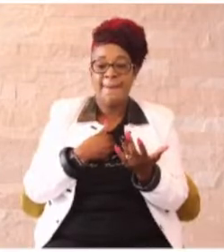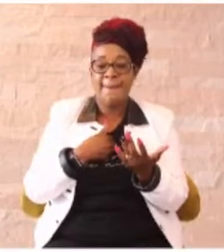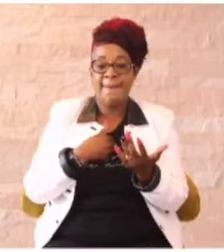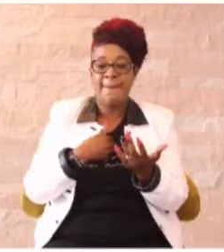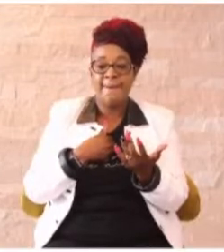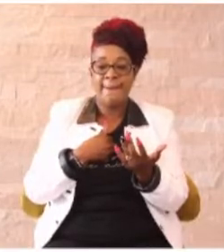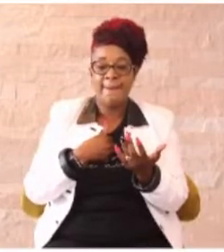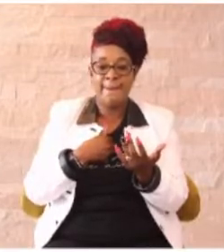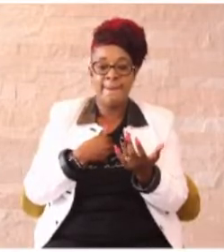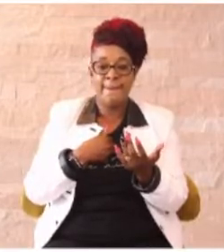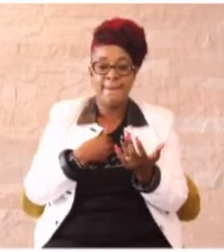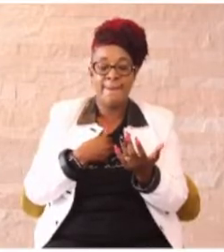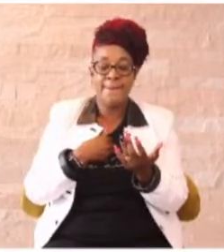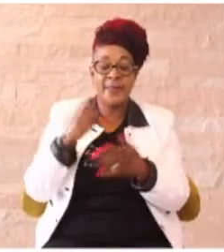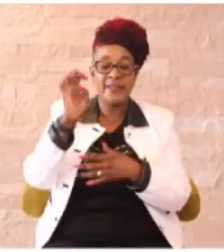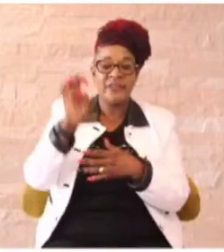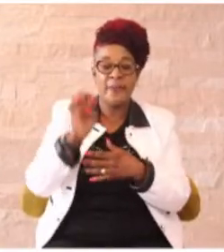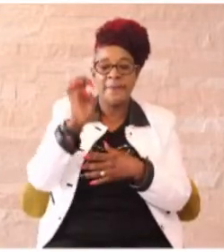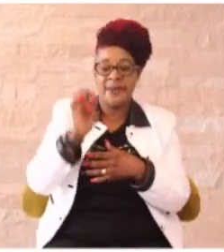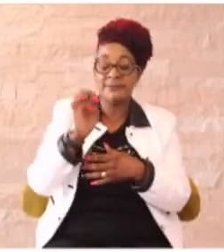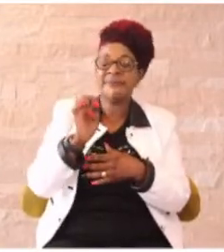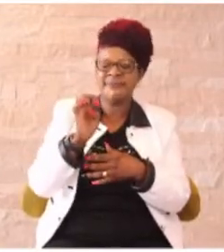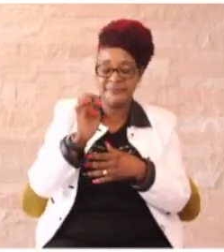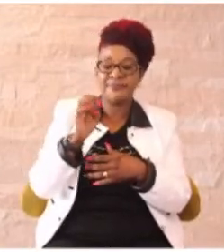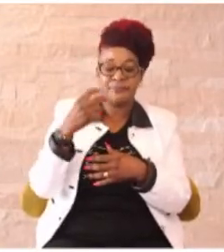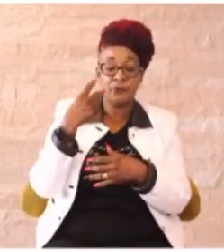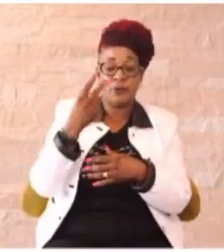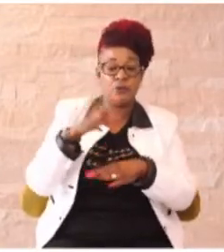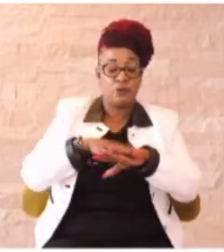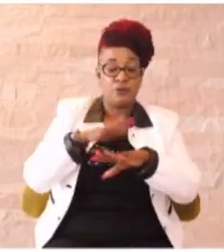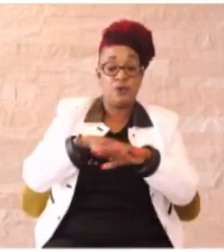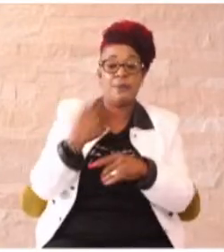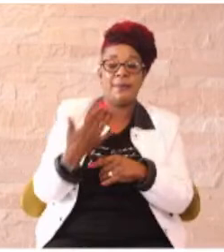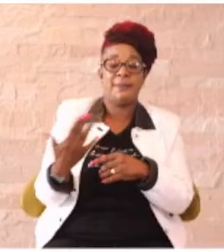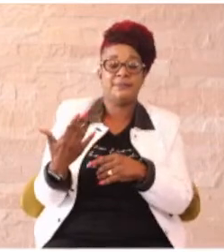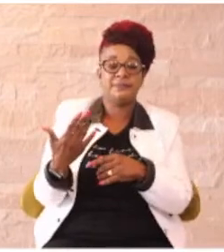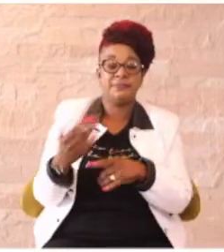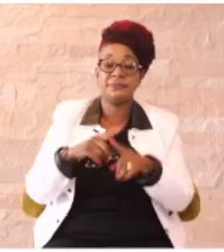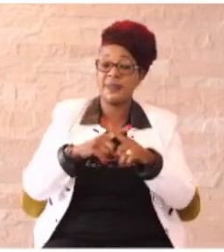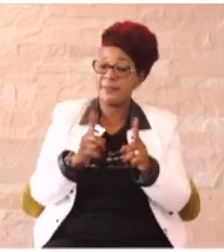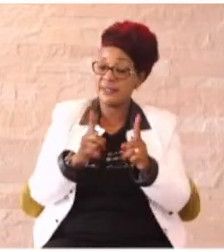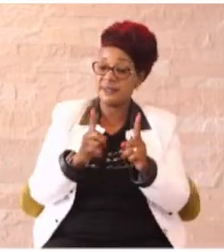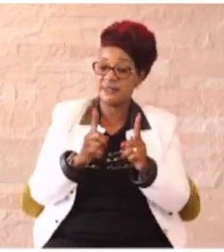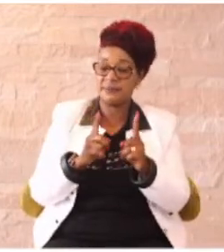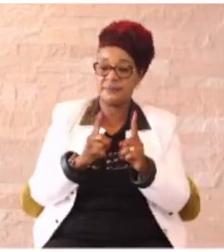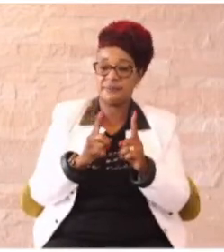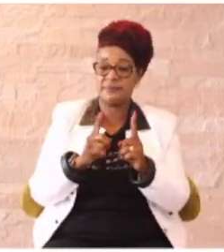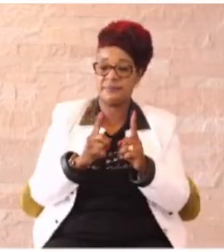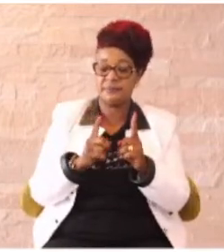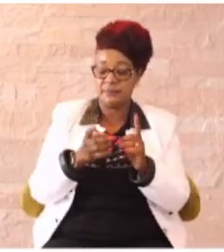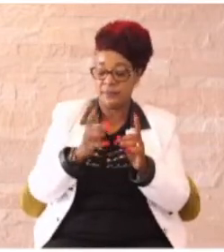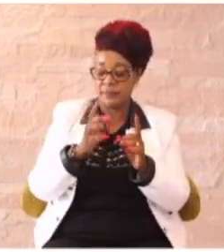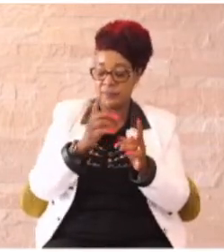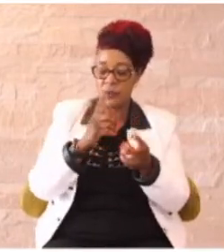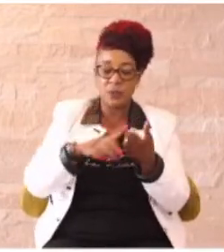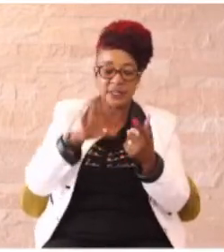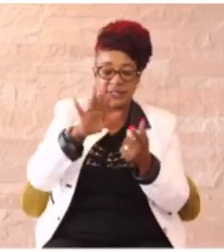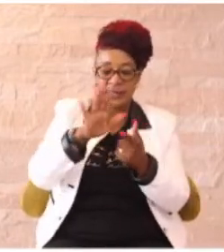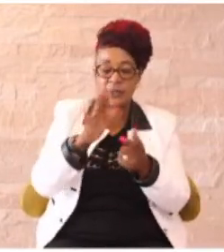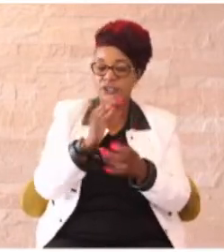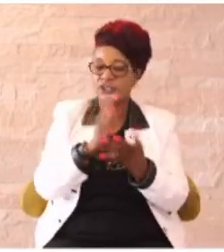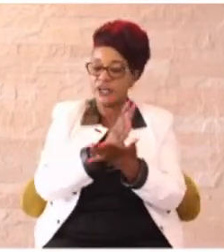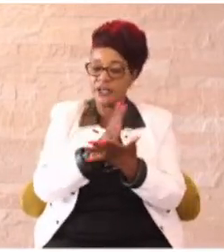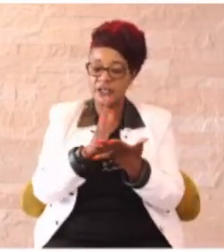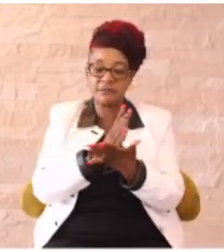what hit home, Ethiopia looks good on paper. But if you, just from what they were sharing,